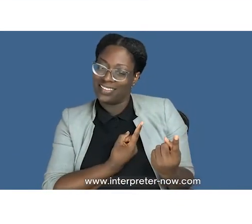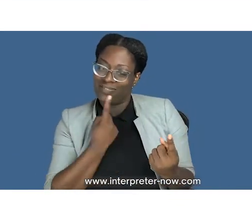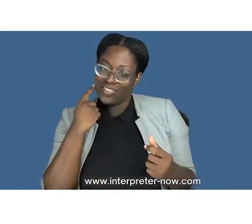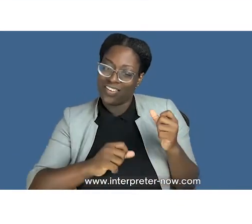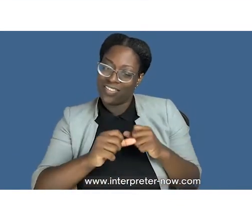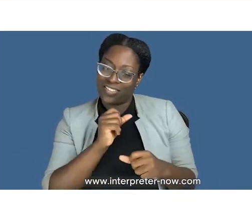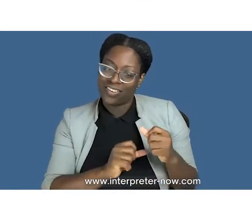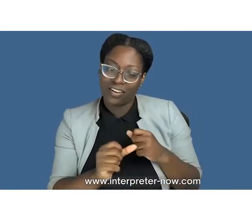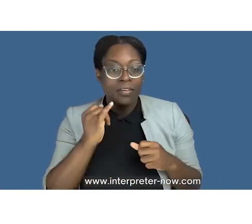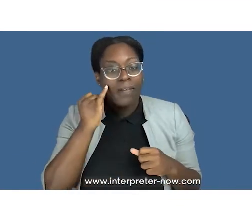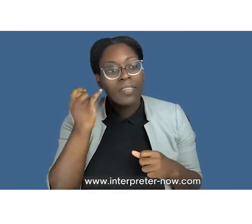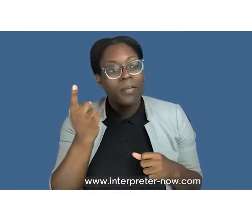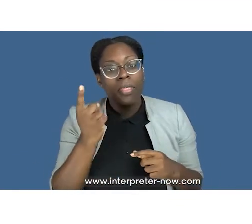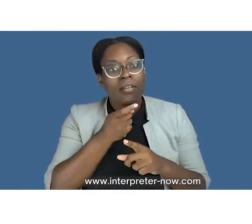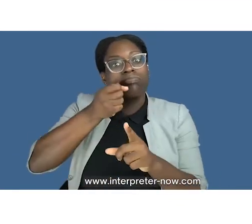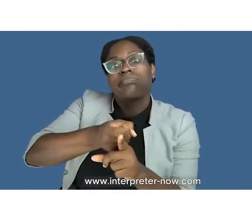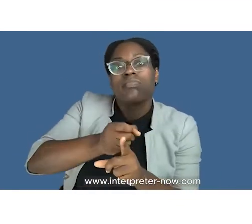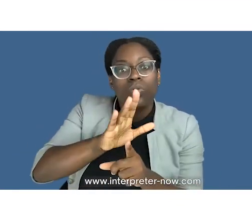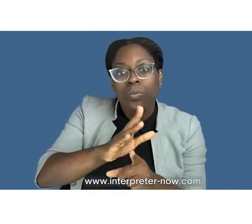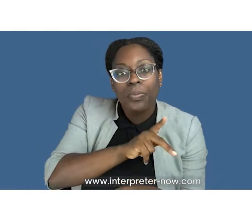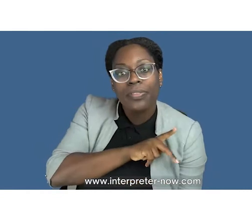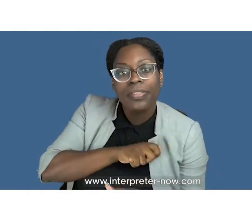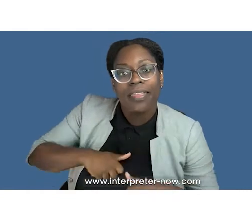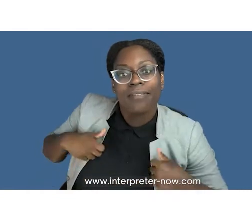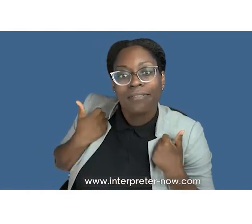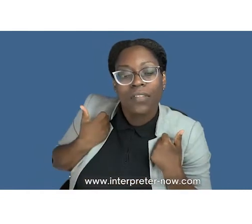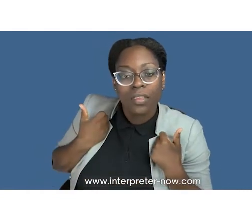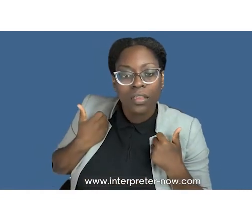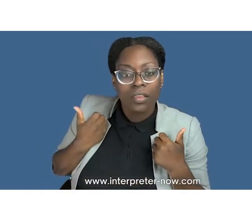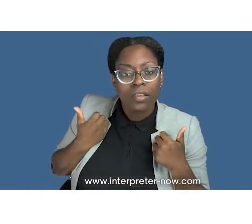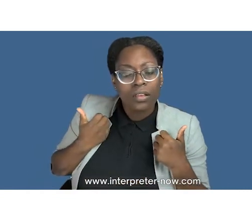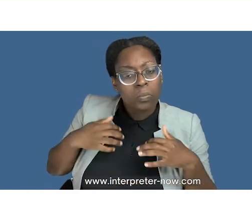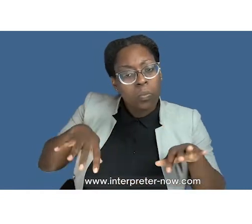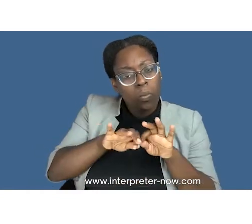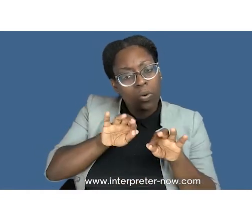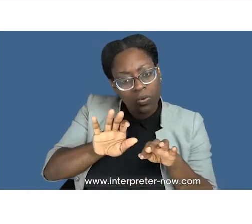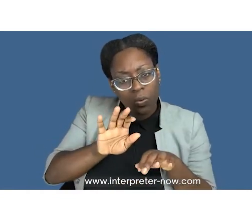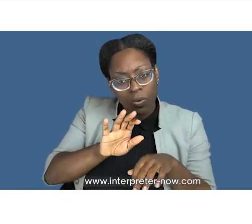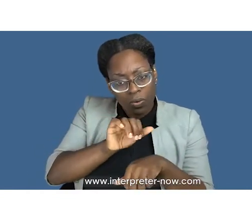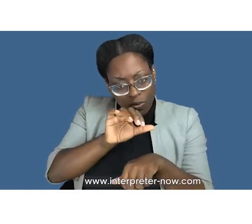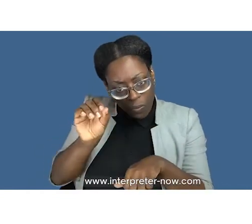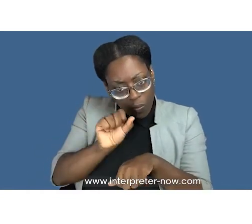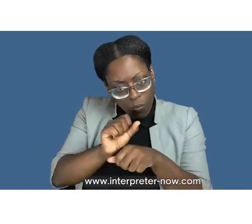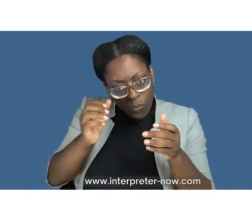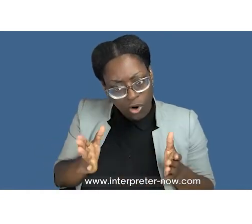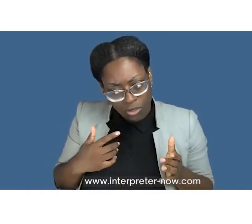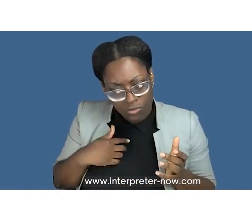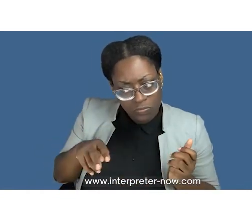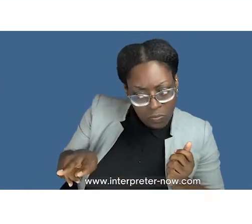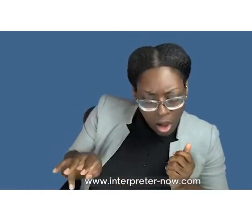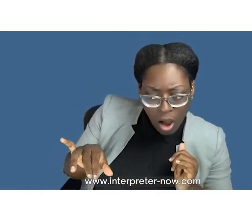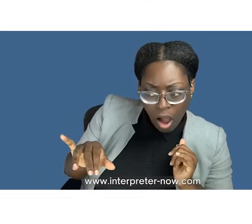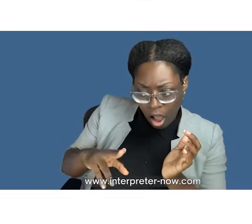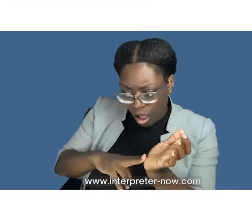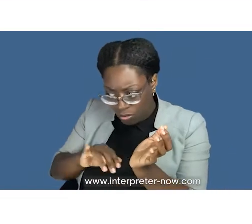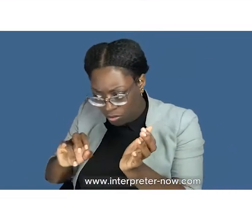notice when things are happening in our lives, notice when somebody is going through something and check in with